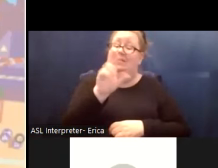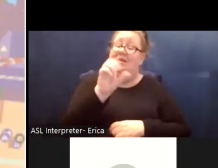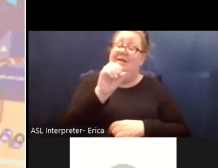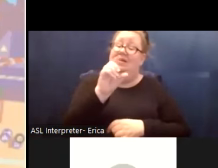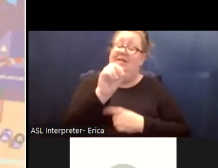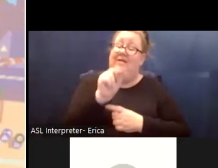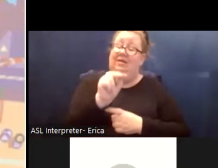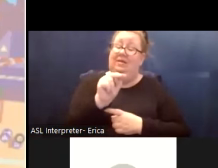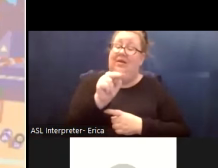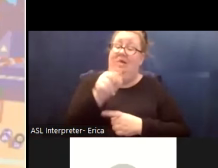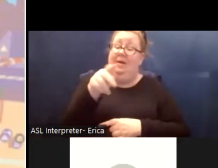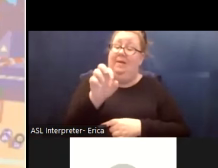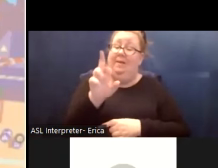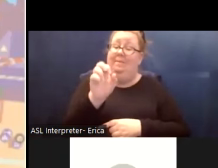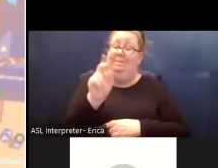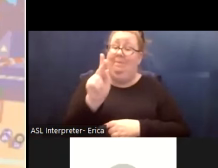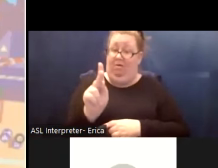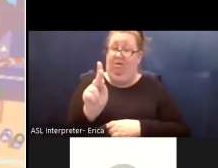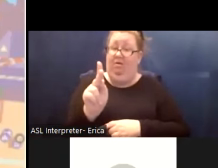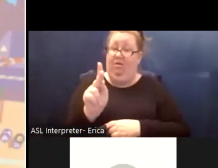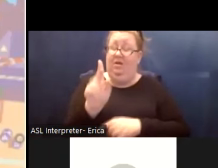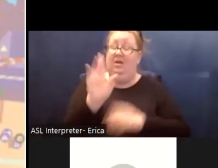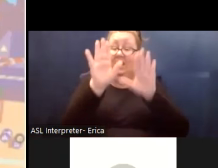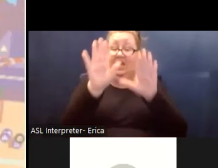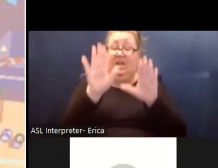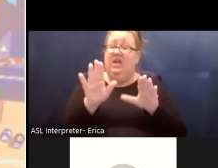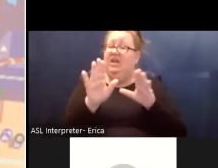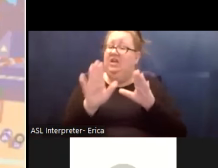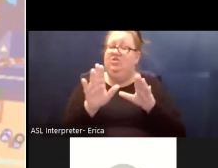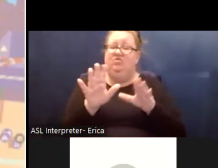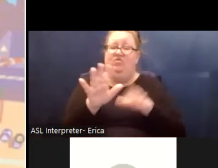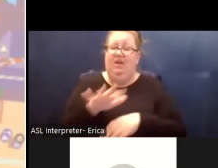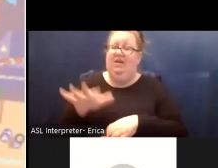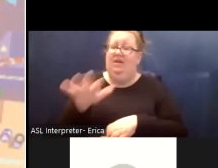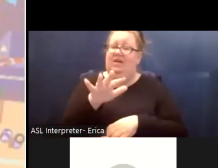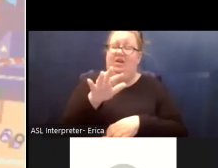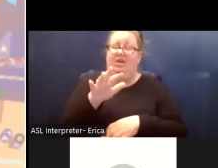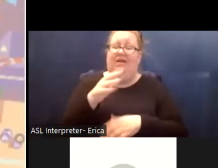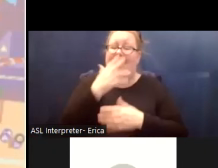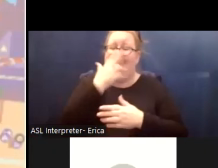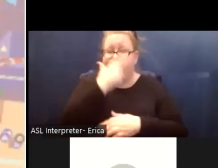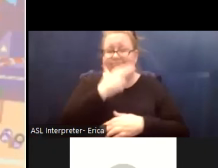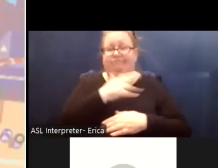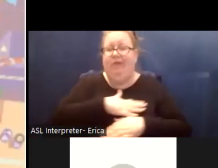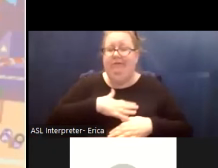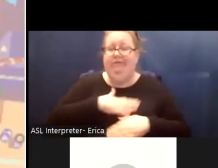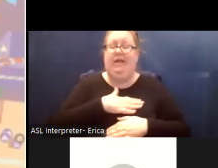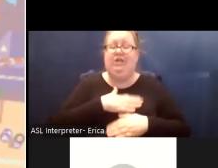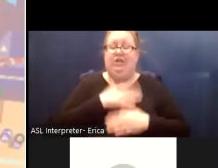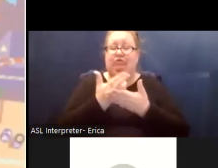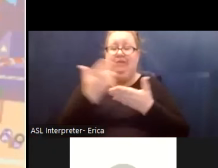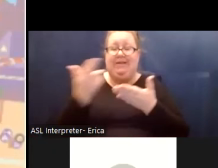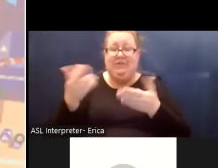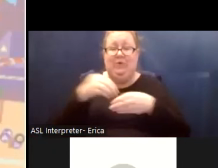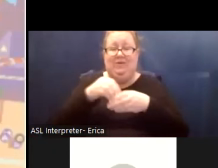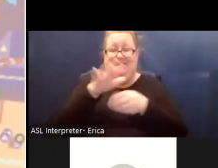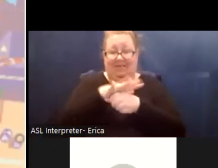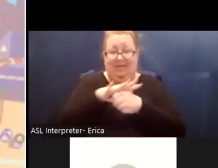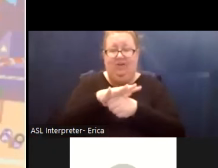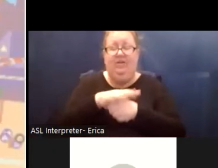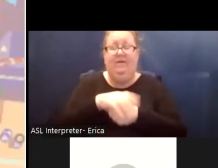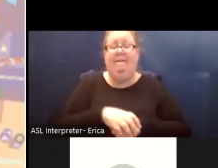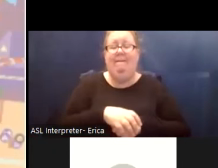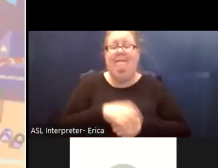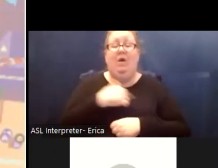great recreational resource in the neighborhood. We refer to it